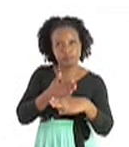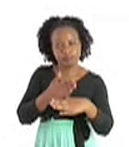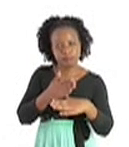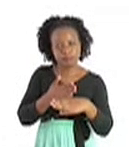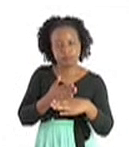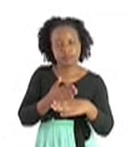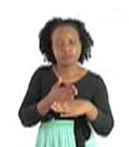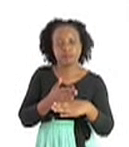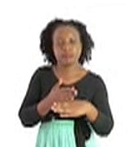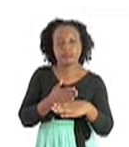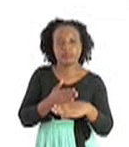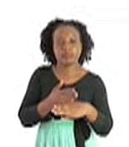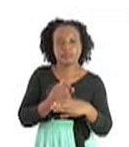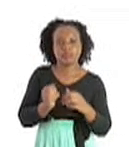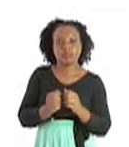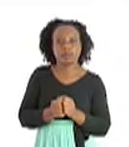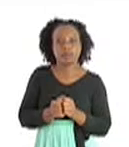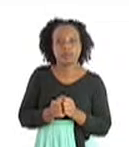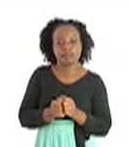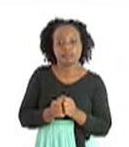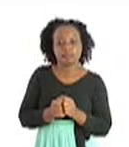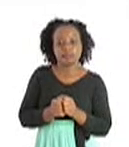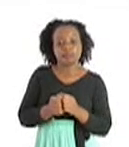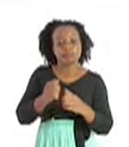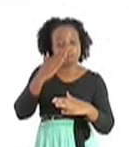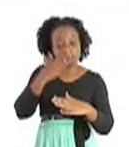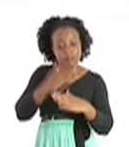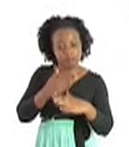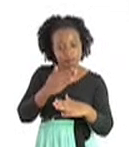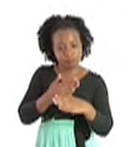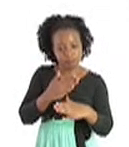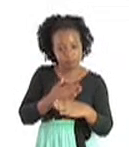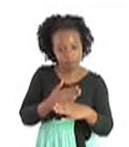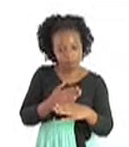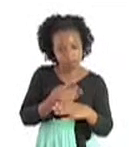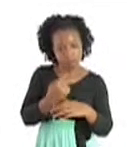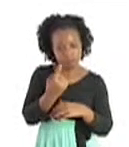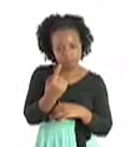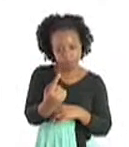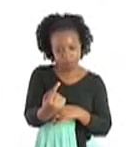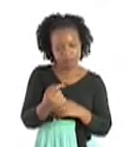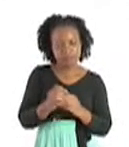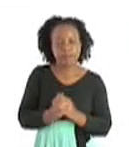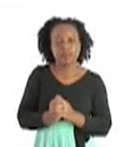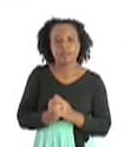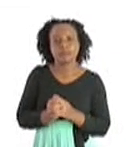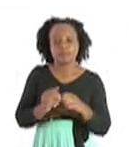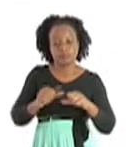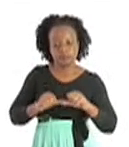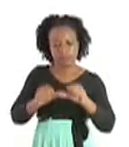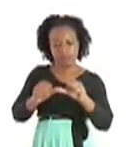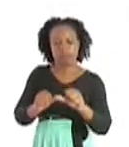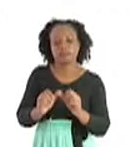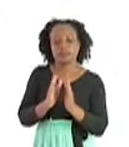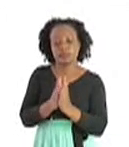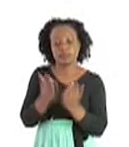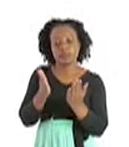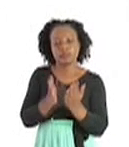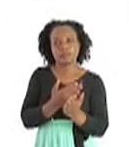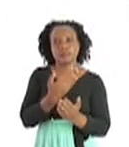do. Okay, I am not going to go through it. We are going to move on to page 5.